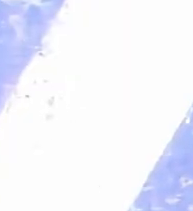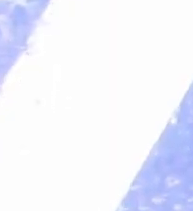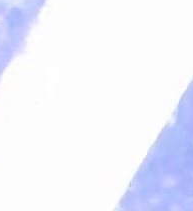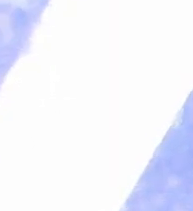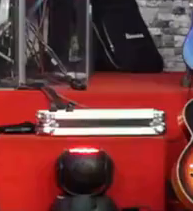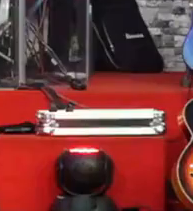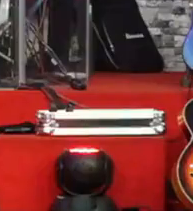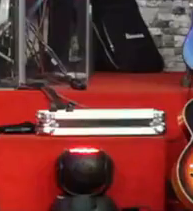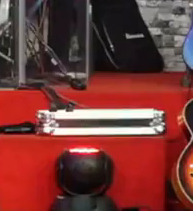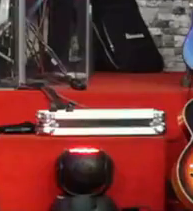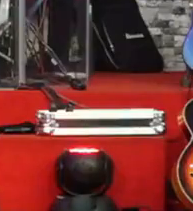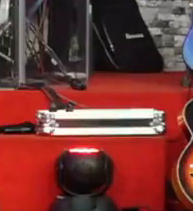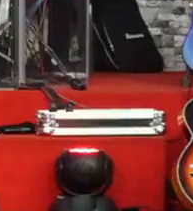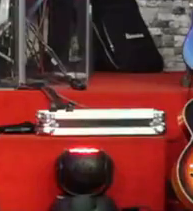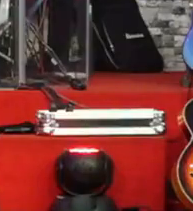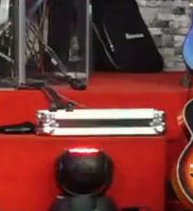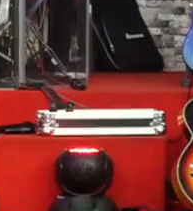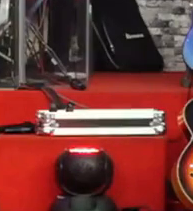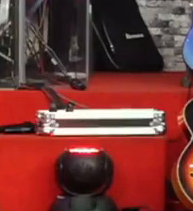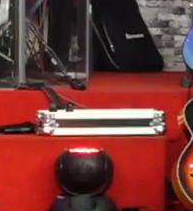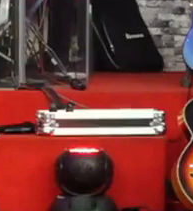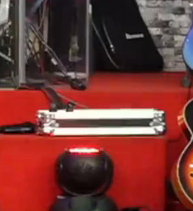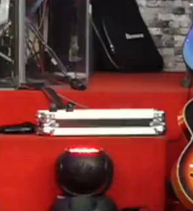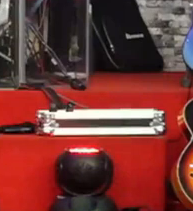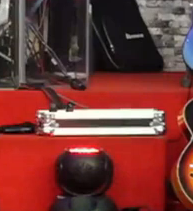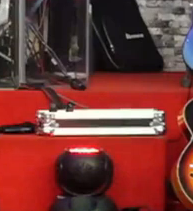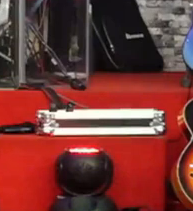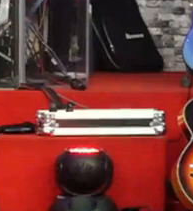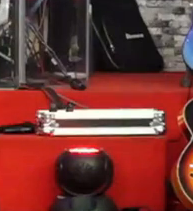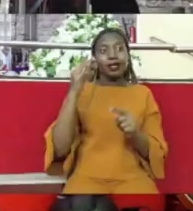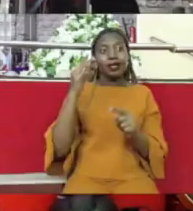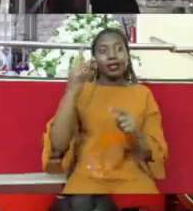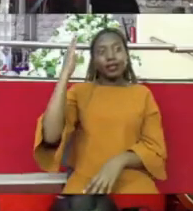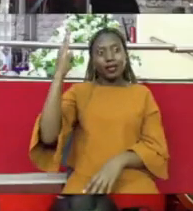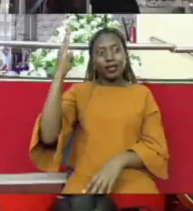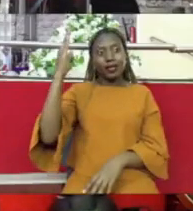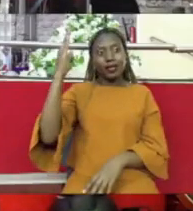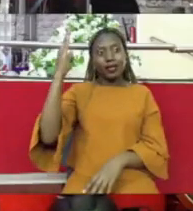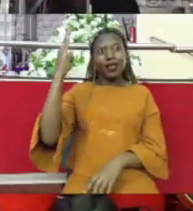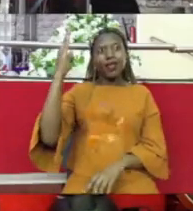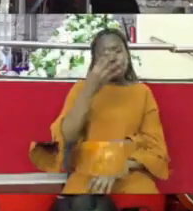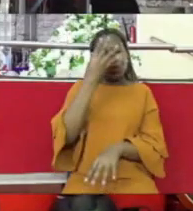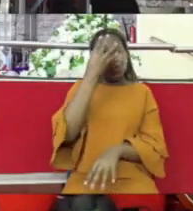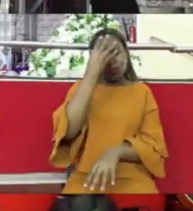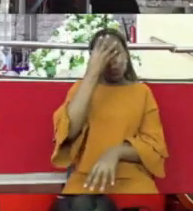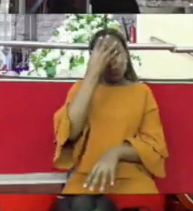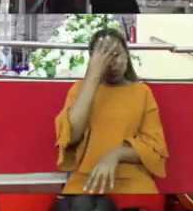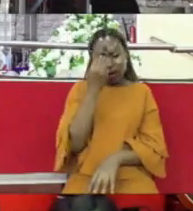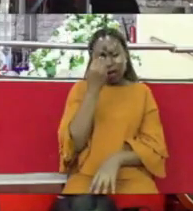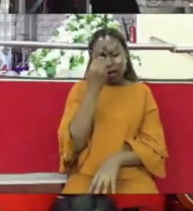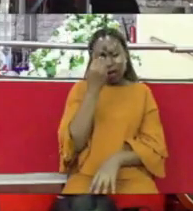anaweza kulaumu. But he is slow to anger. Lakini yeye si mwepesi wa kukasirika. And he